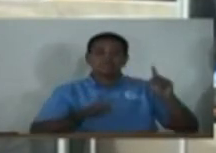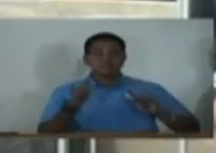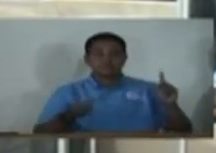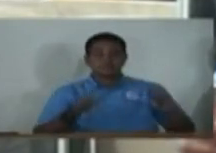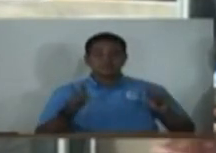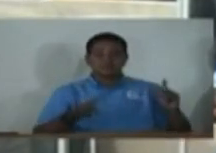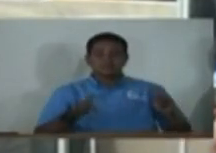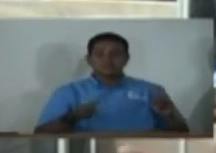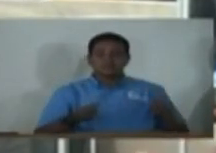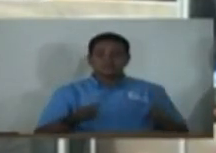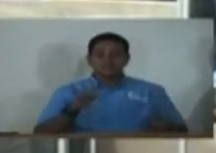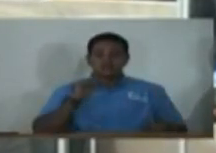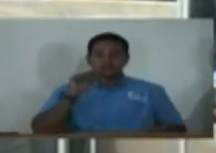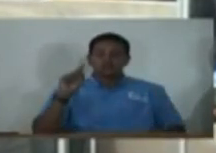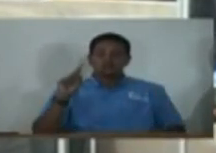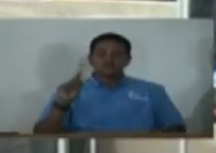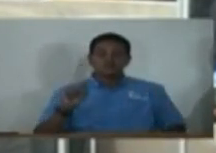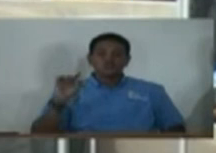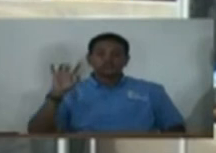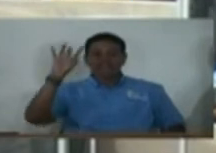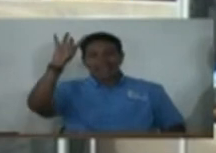to 8 days.